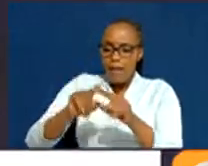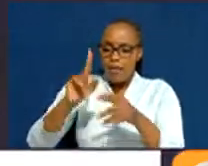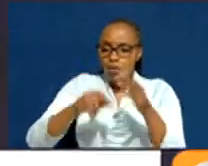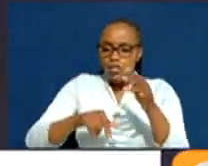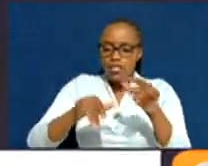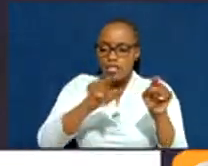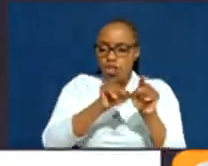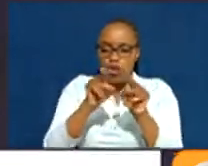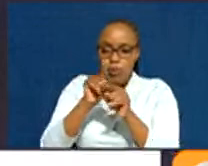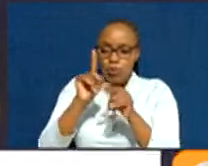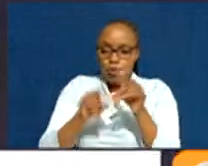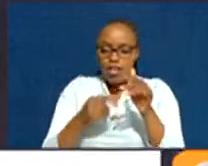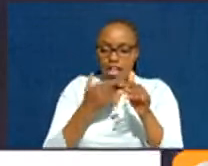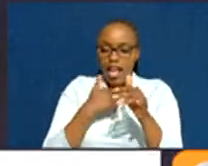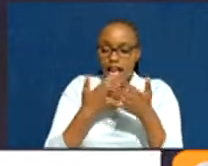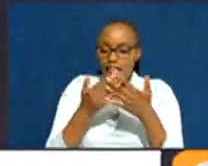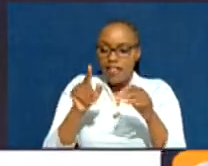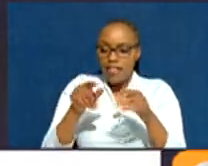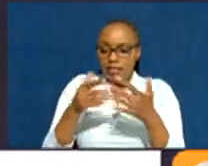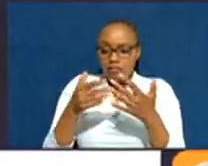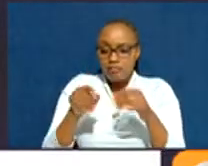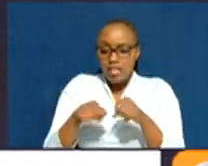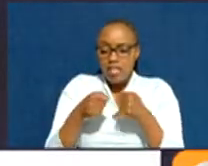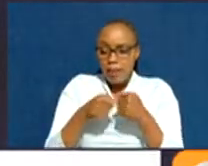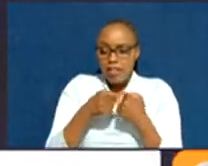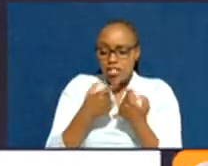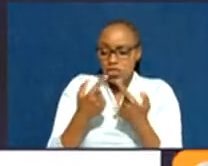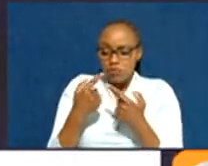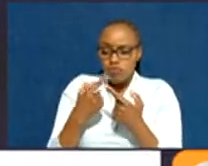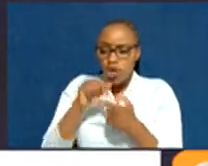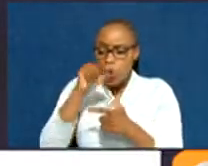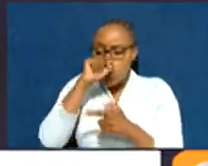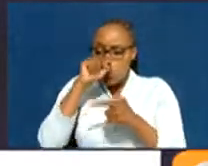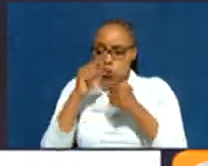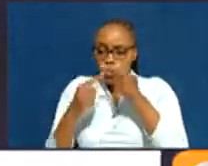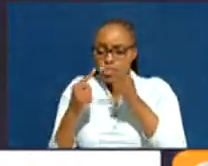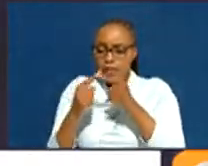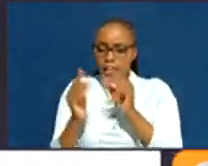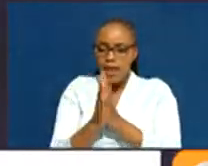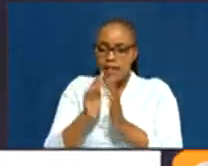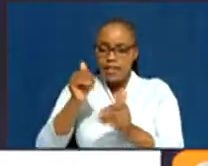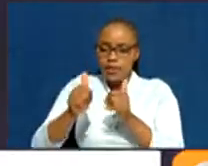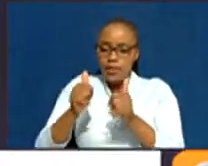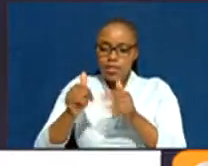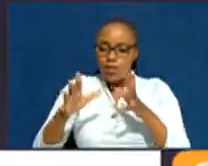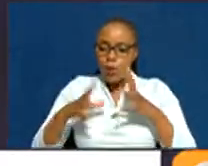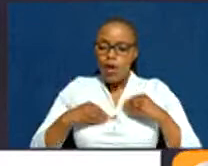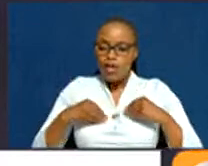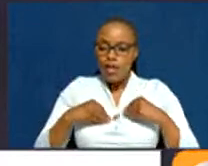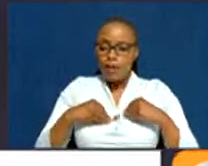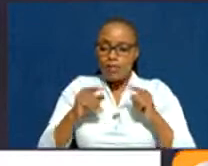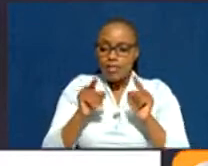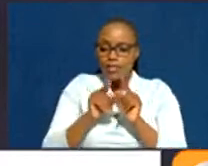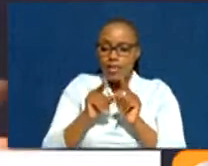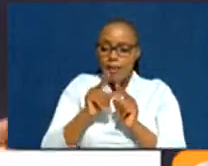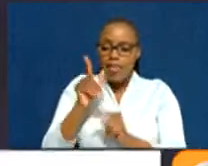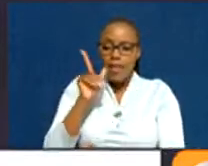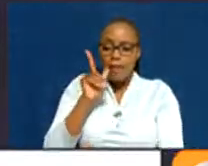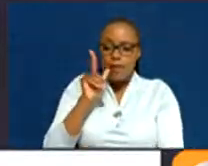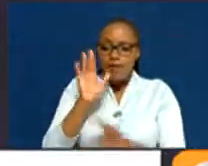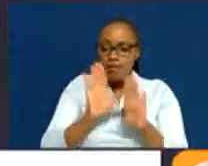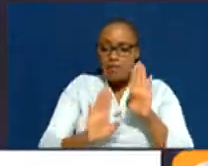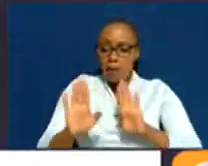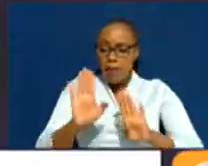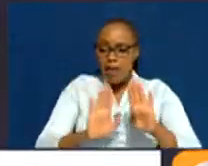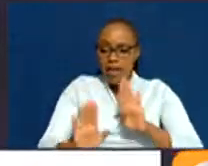it that we had some British colonial experience? Or is it that we did adapt some British mannerisms,